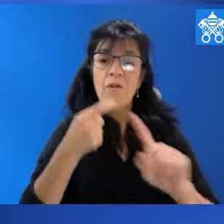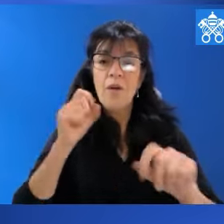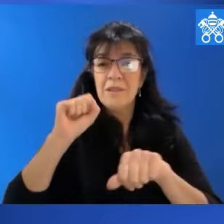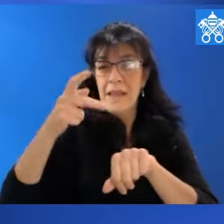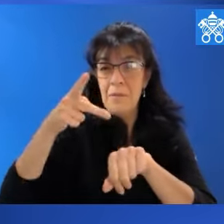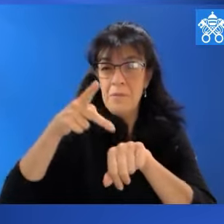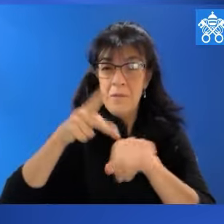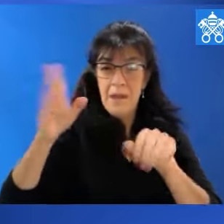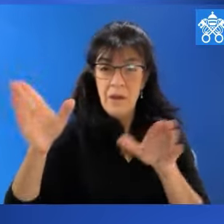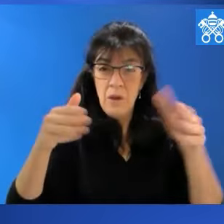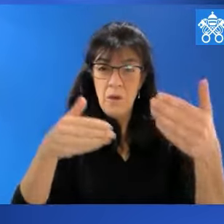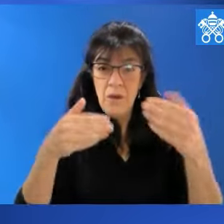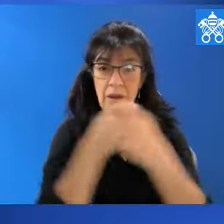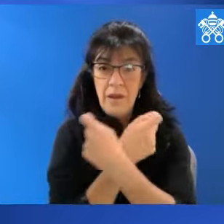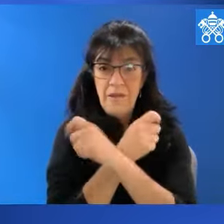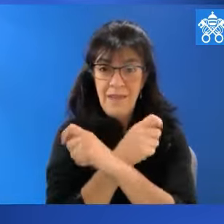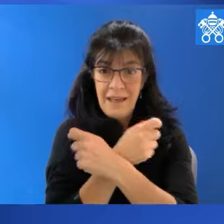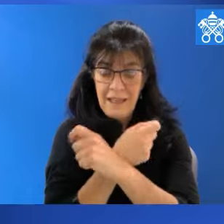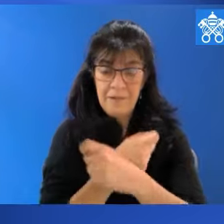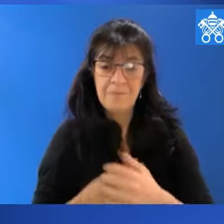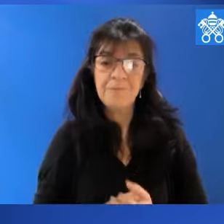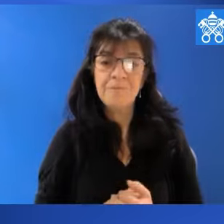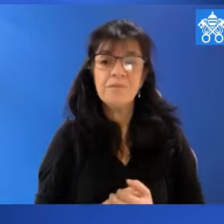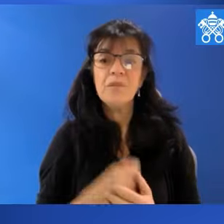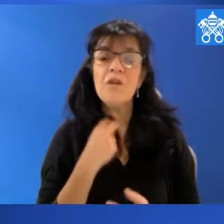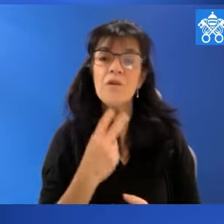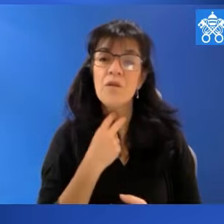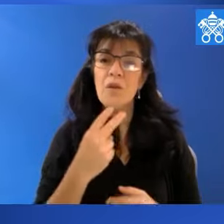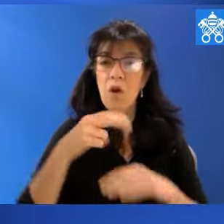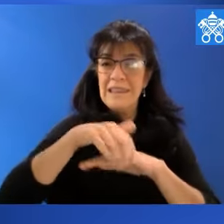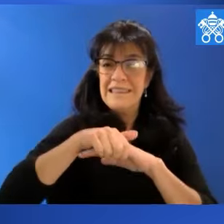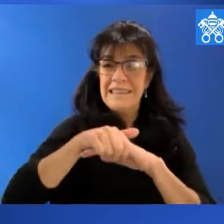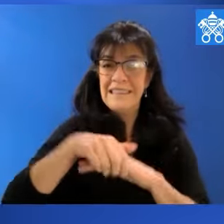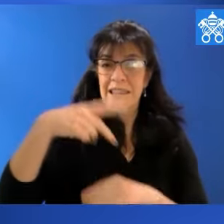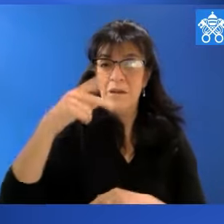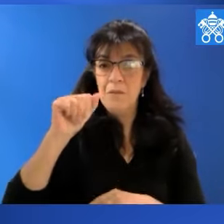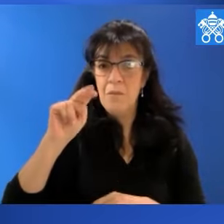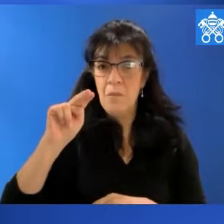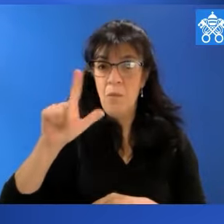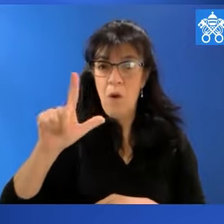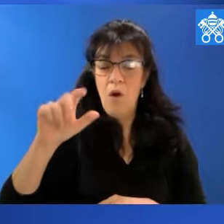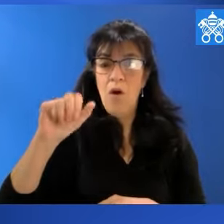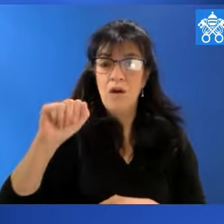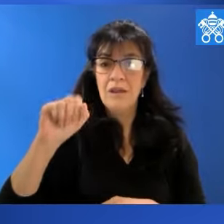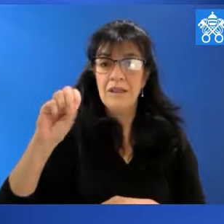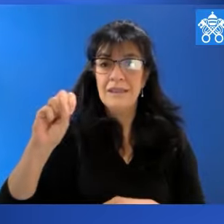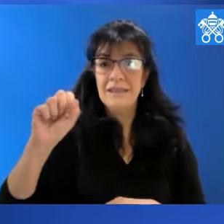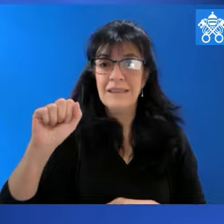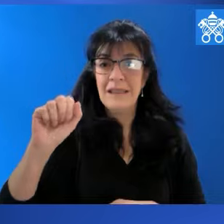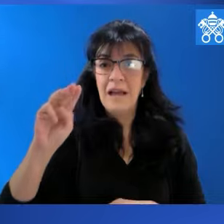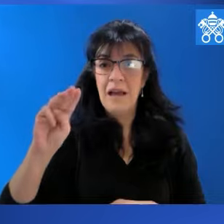Square here in the Vatican. My name is Father Paul Samasumo. On behalf of Vatican News Media, I'd like